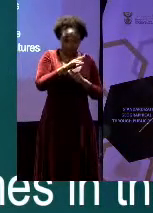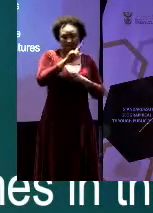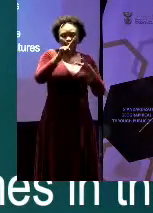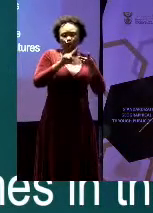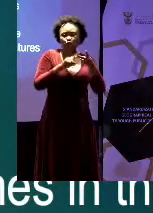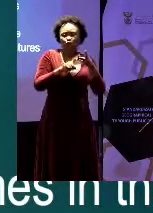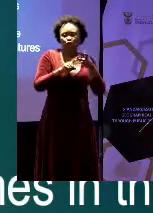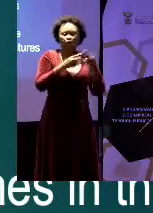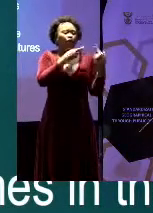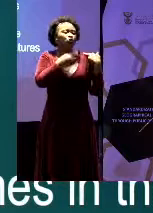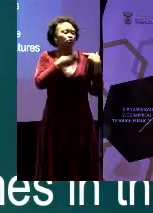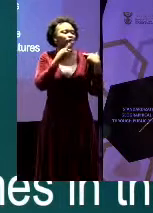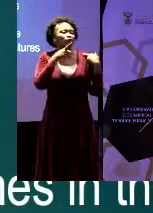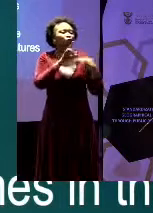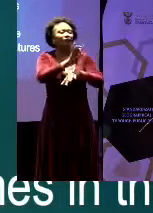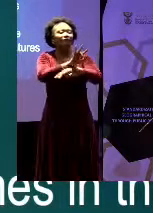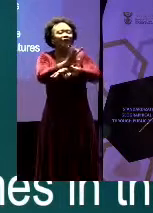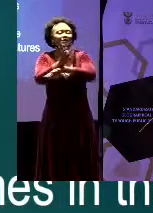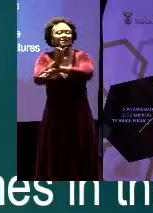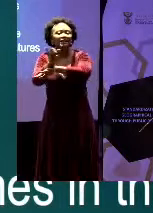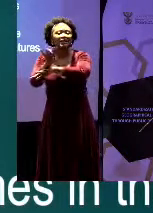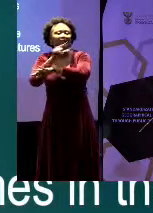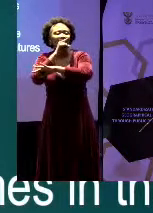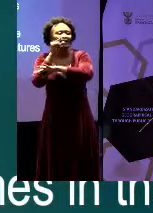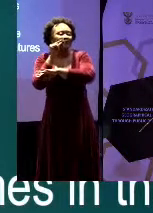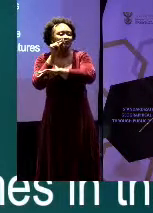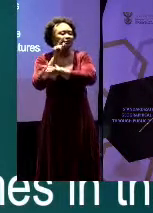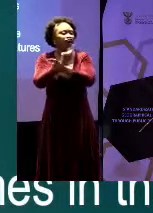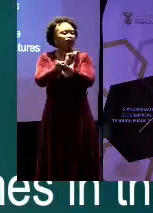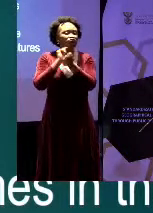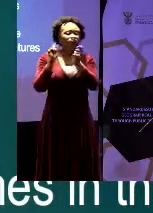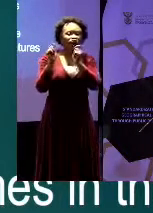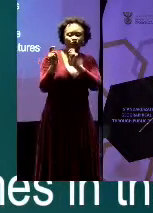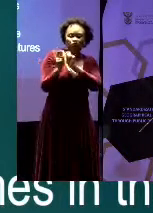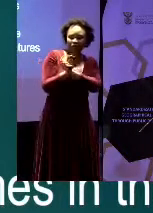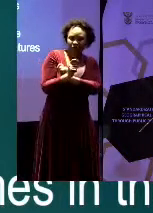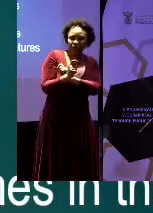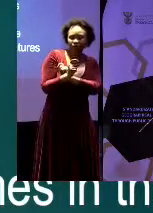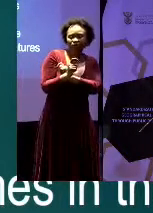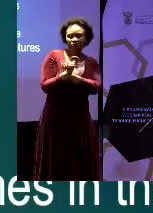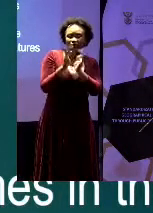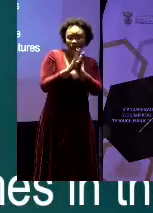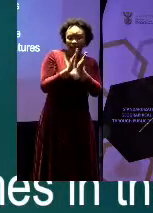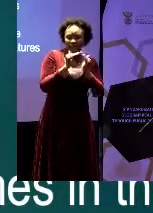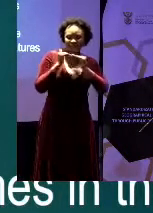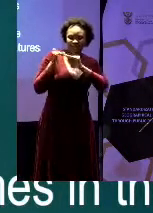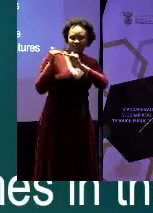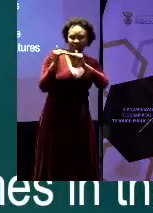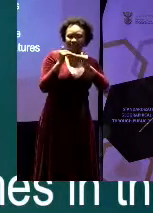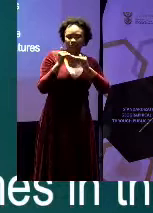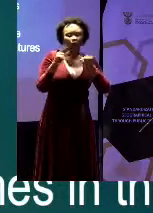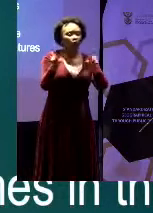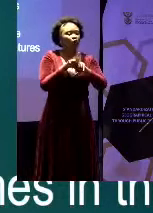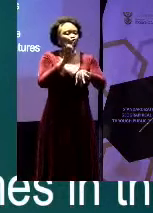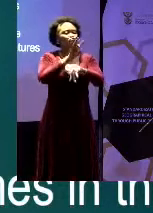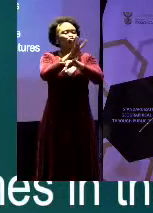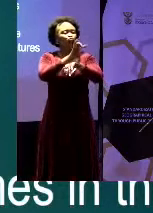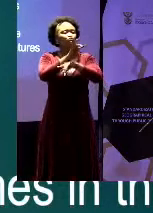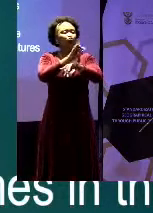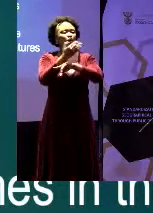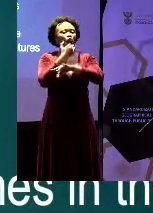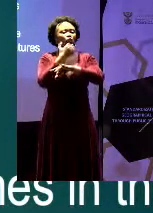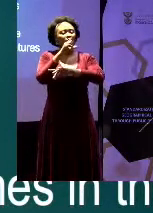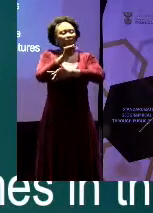local authorities on names, transformation, or standardization, and to make recommendations to the SAGNC, that's the